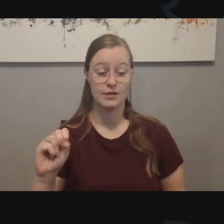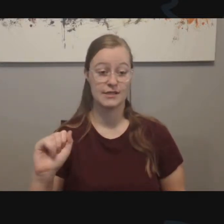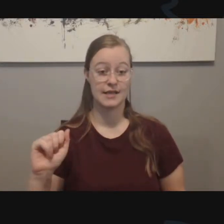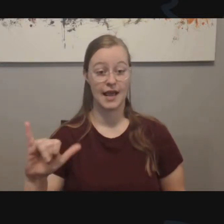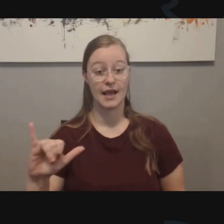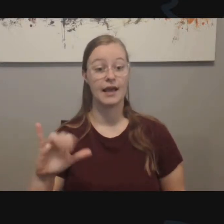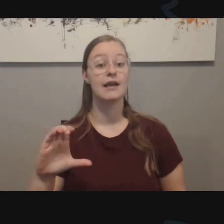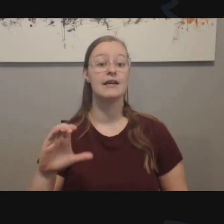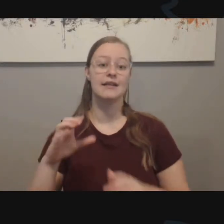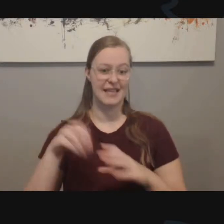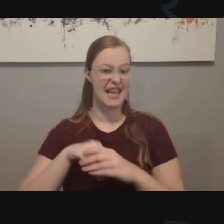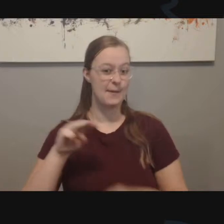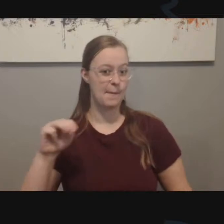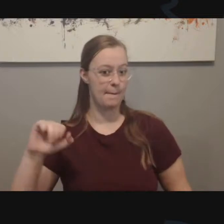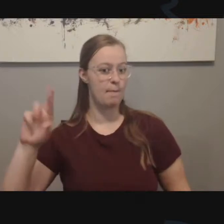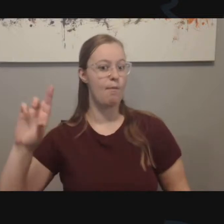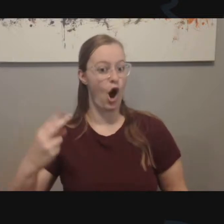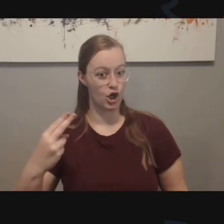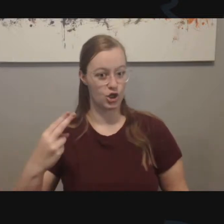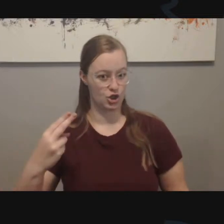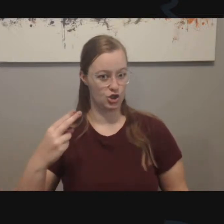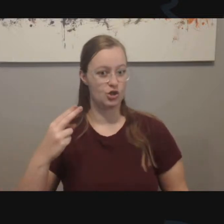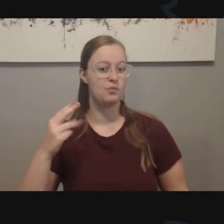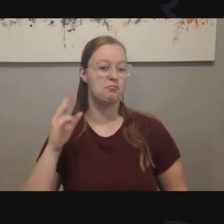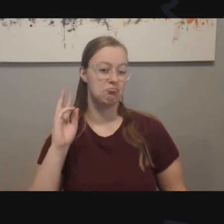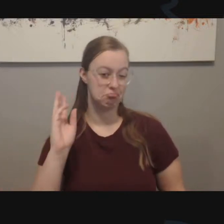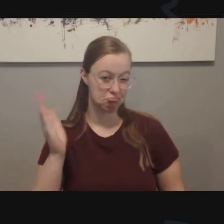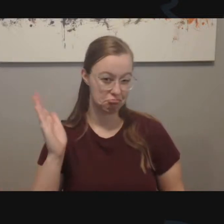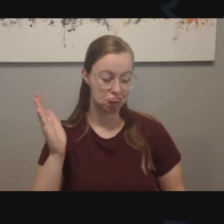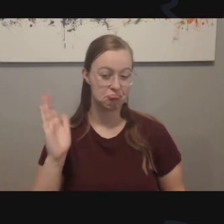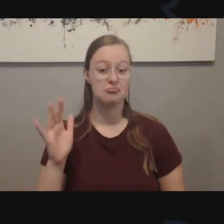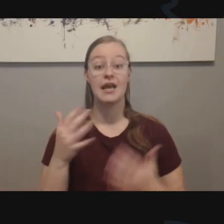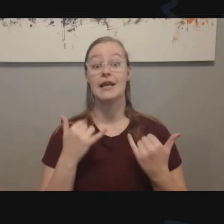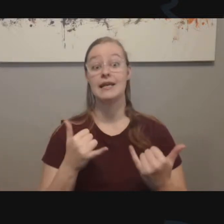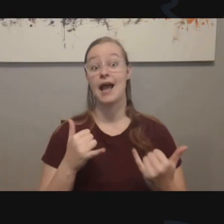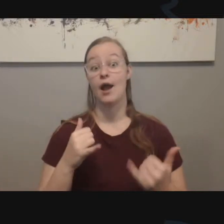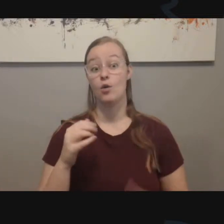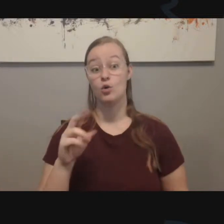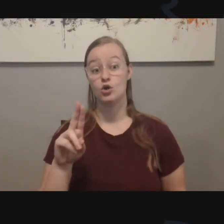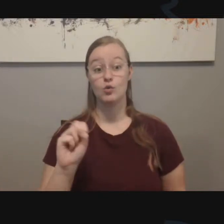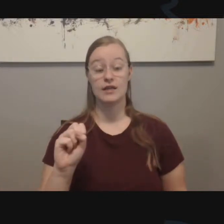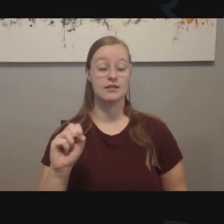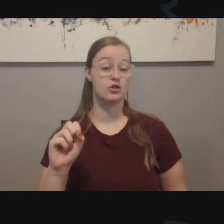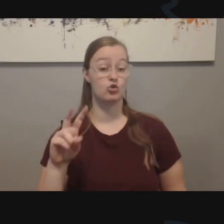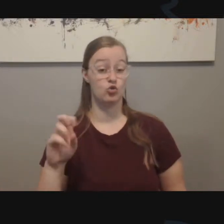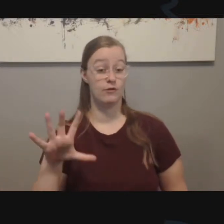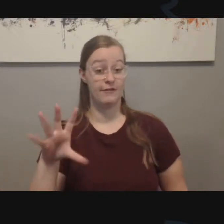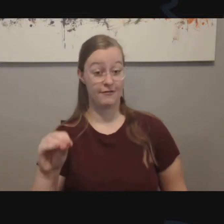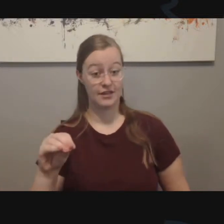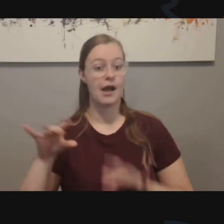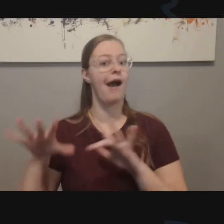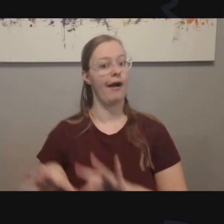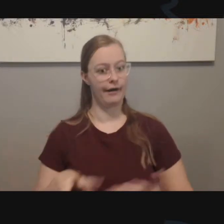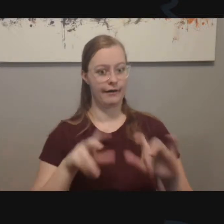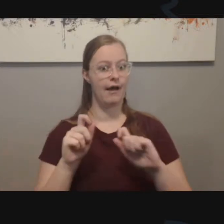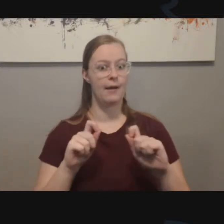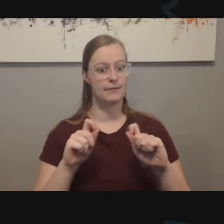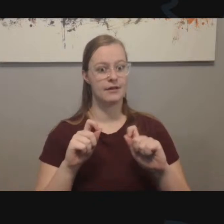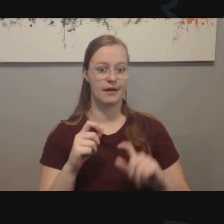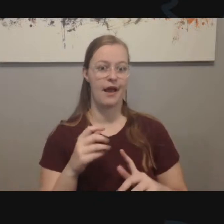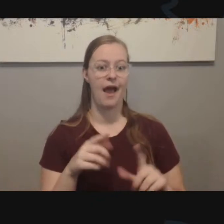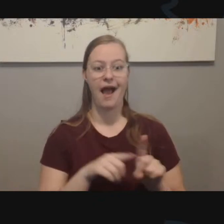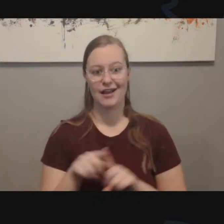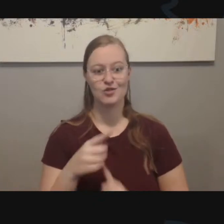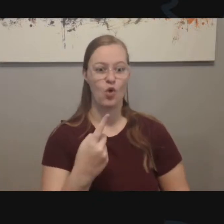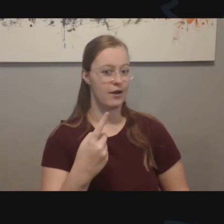and Learn webinar, and now the Maryland US 250th Commission has adopted it as one of its signature